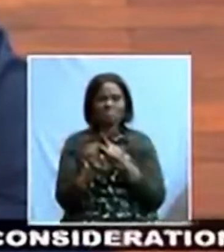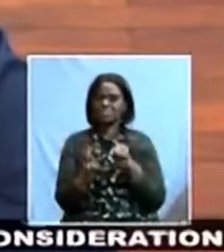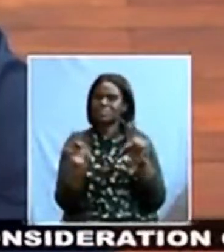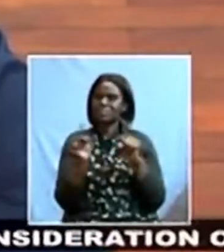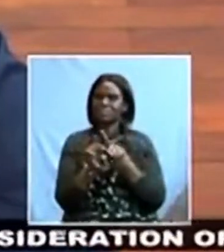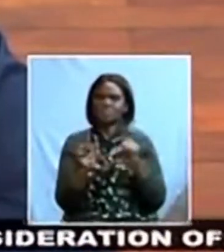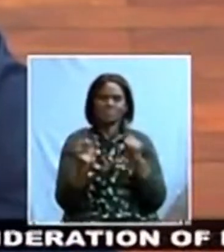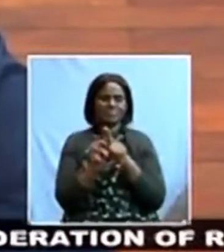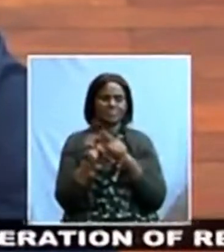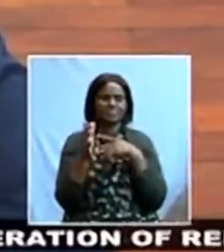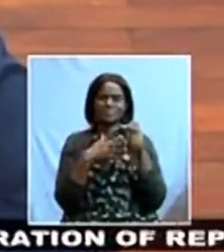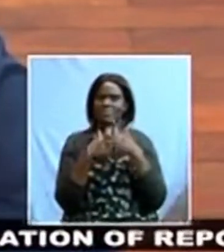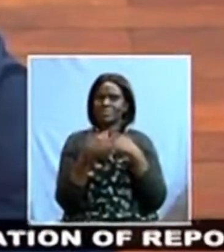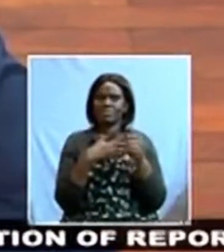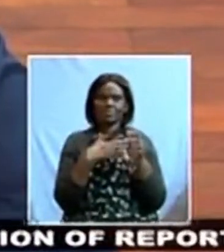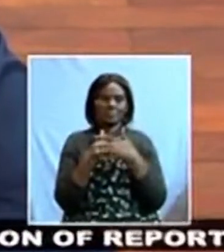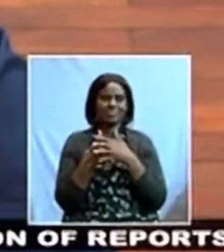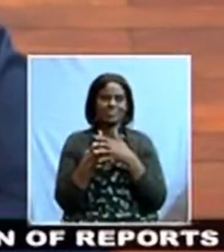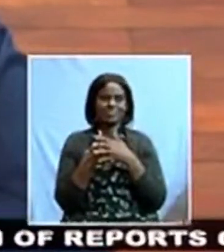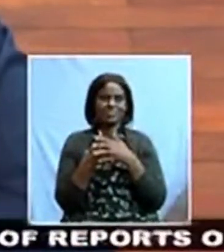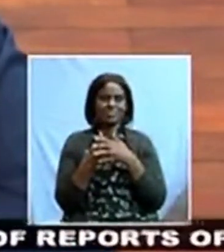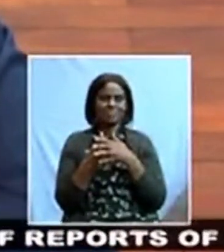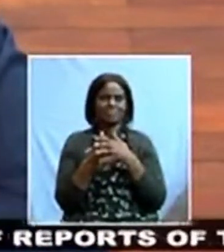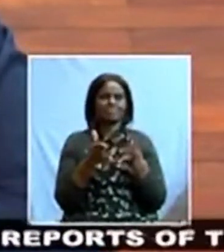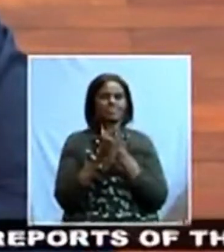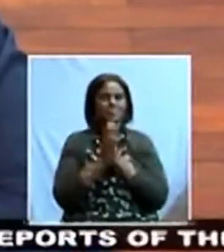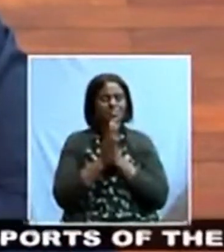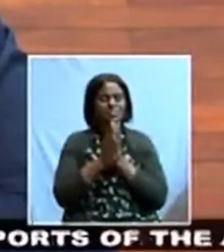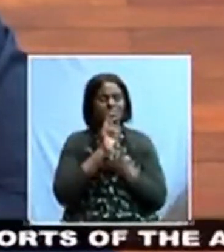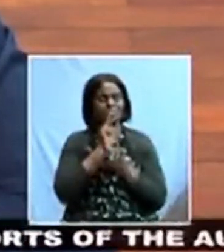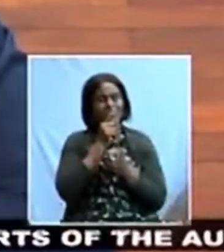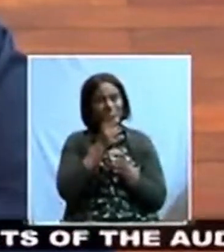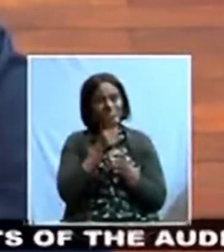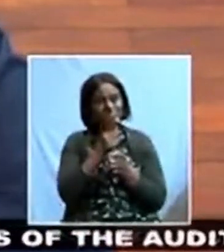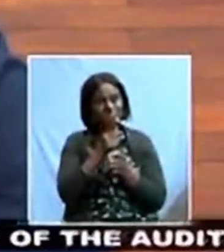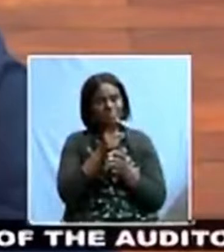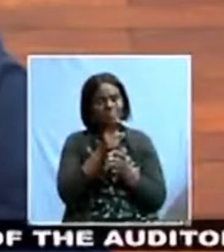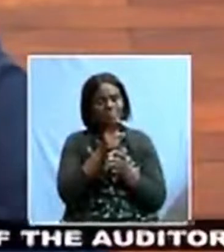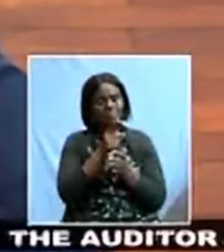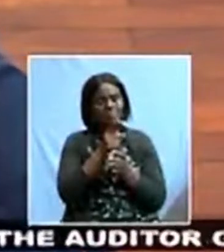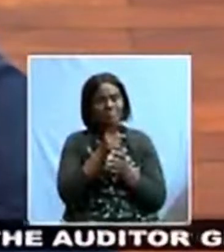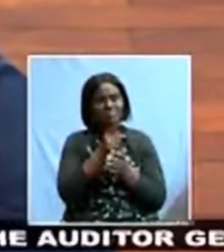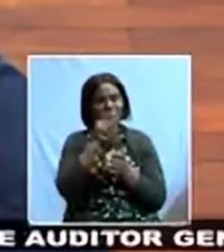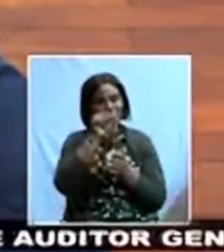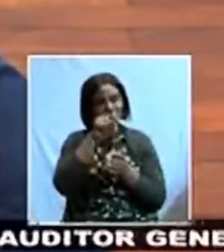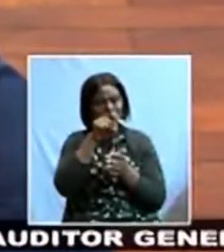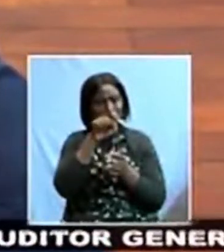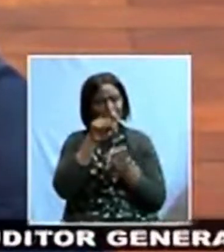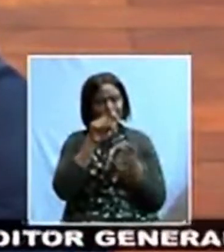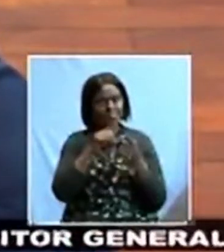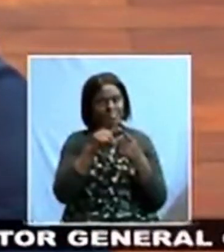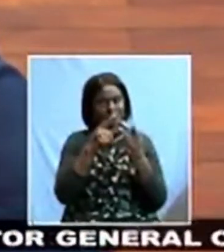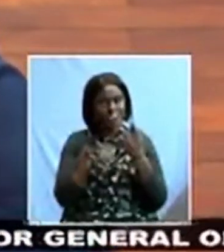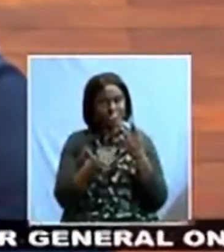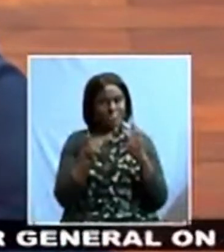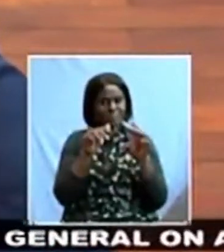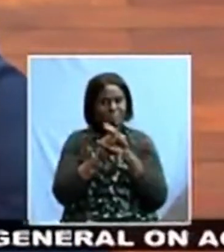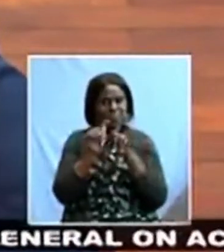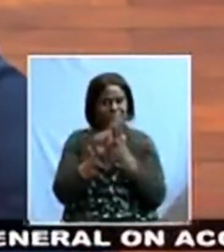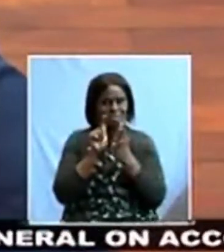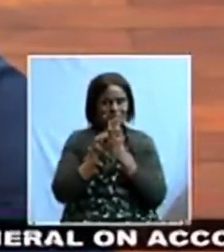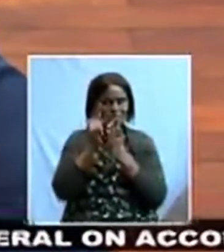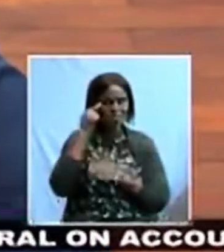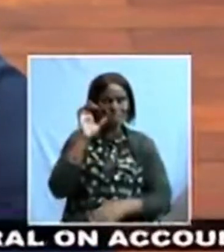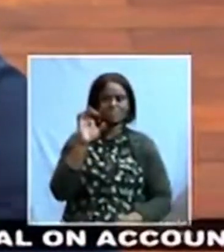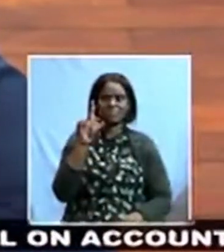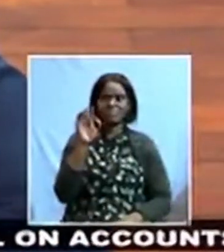very simple one. If I ask here, they needed to be in Osaka for